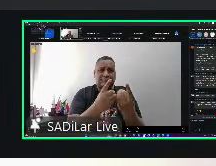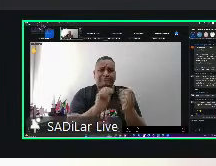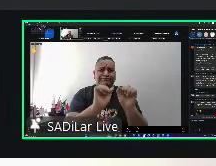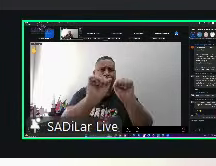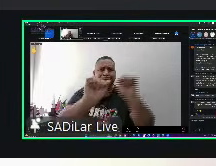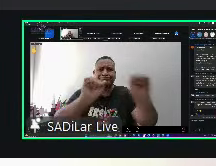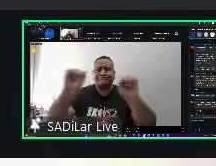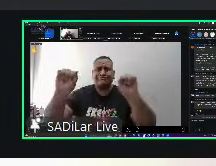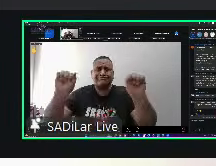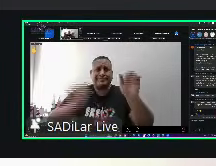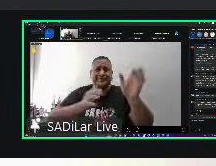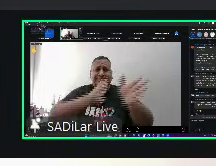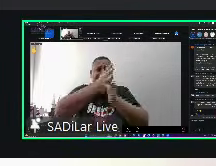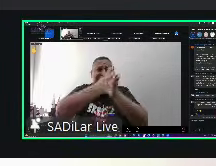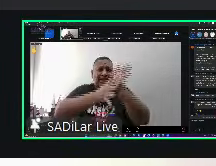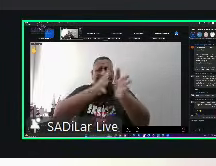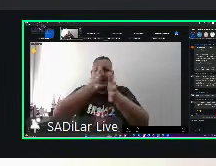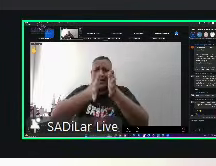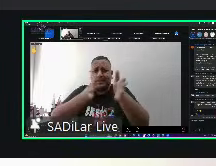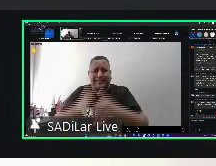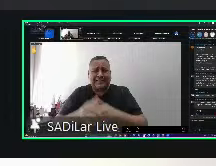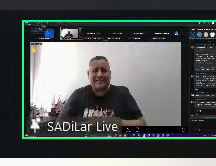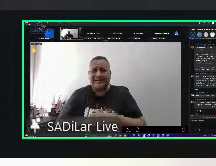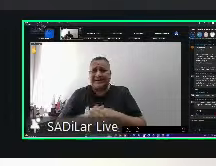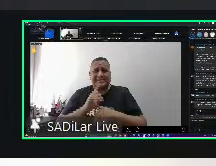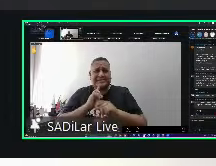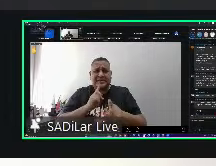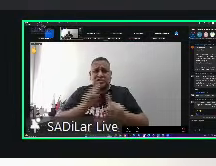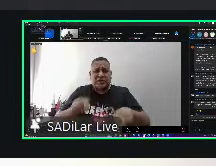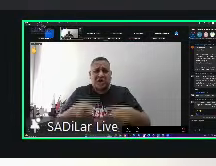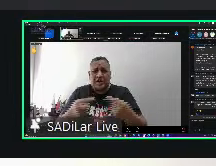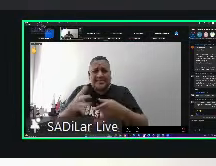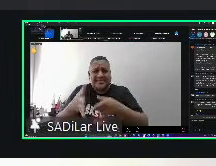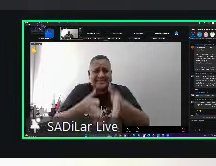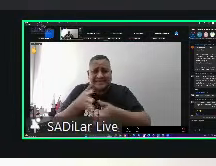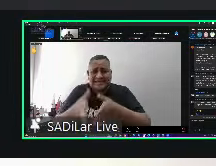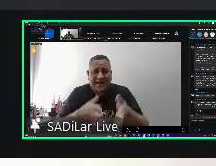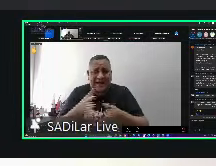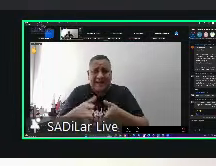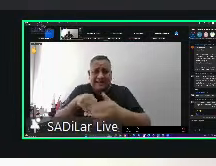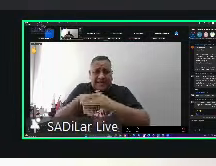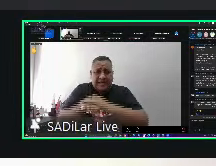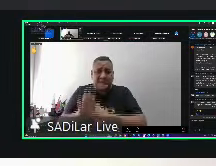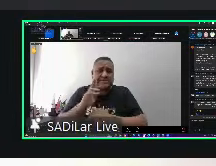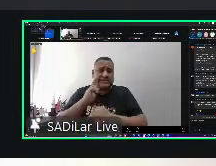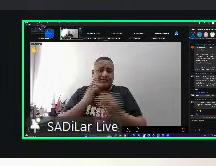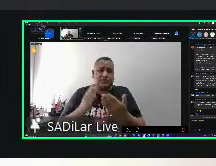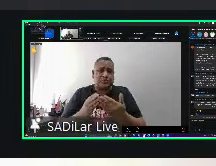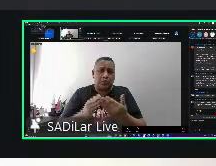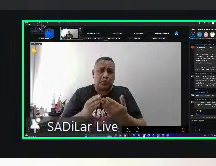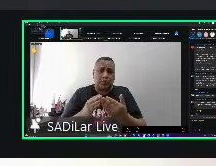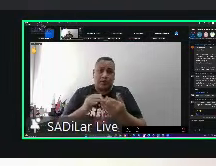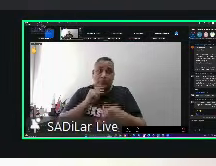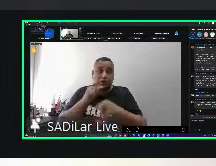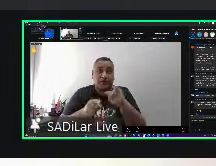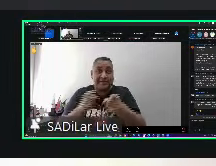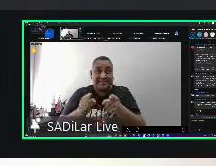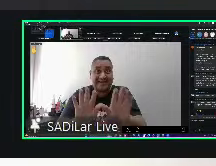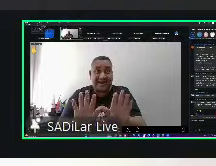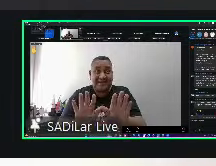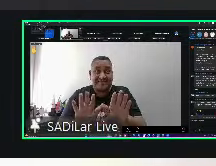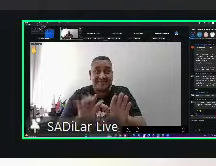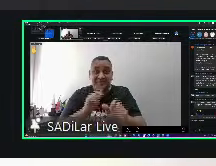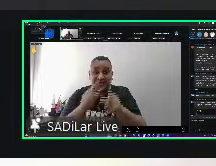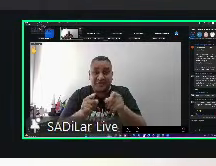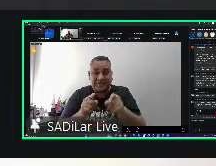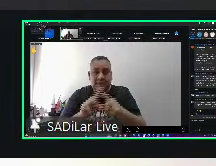being faced, especially within the education department, what is happening in terms of the teachers in the schools not being able to sign, going